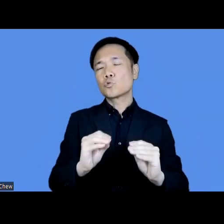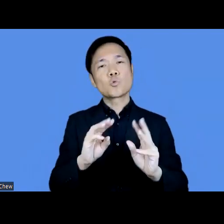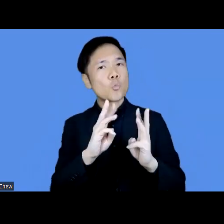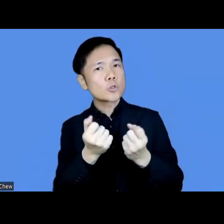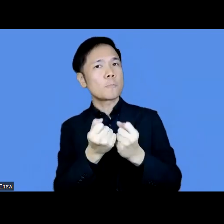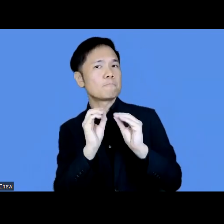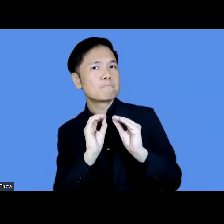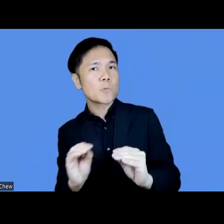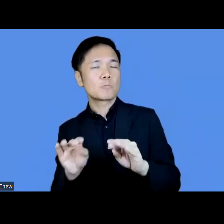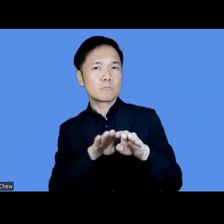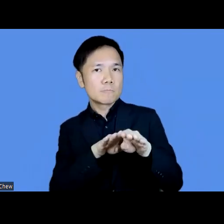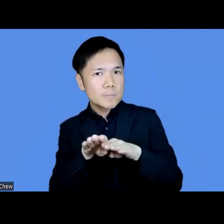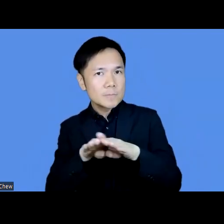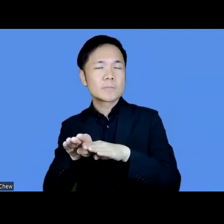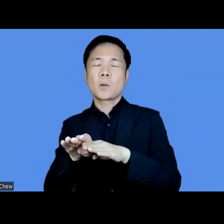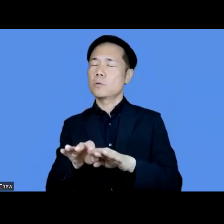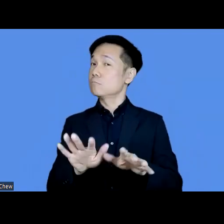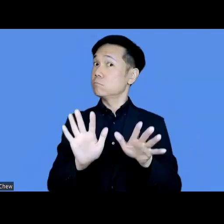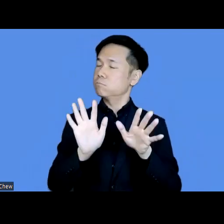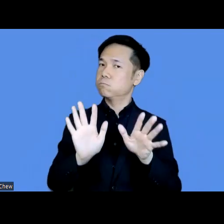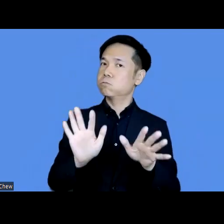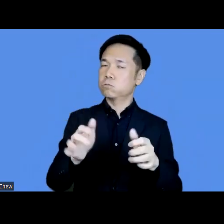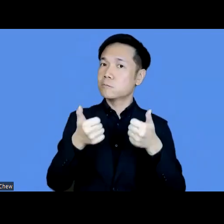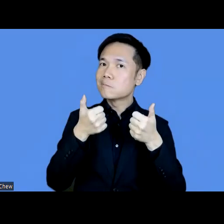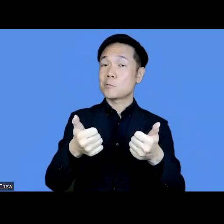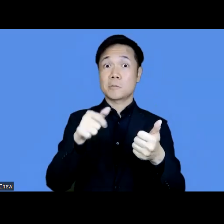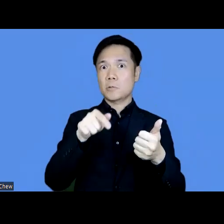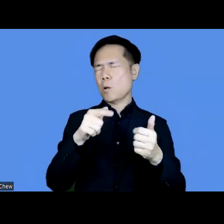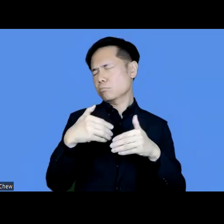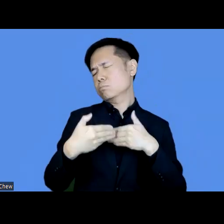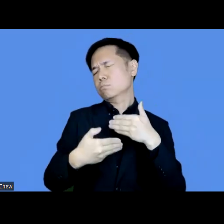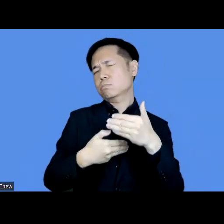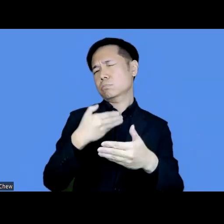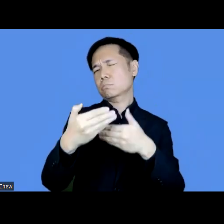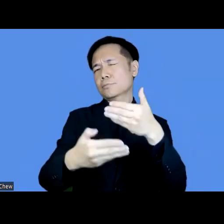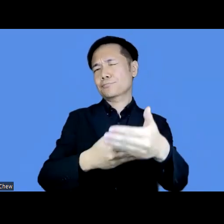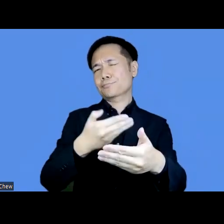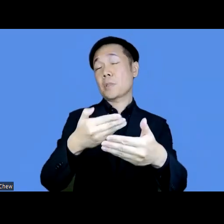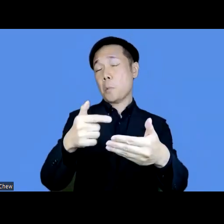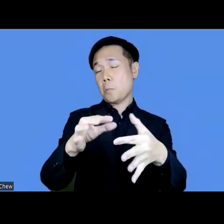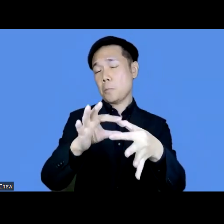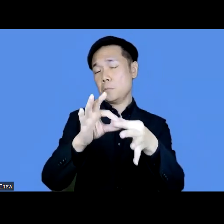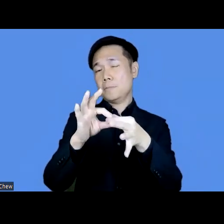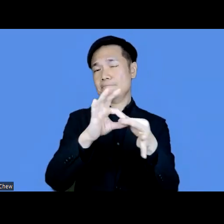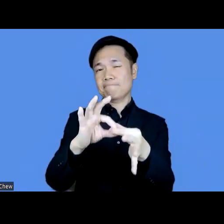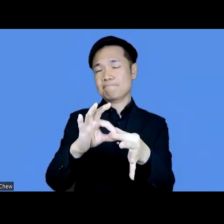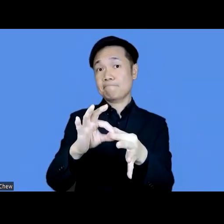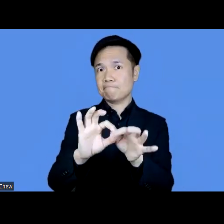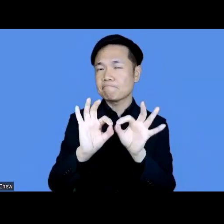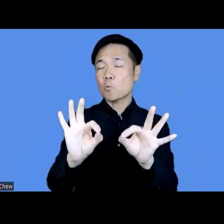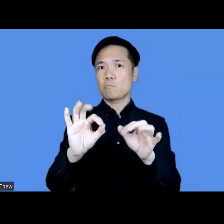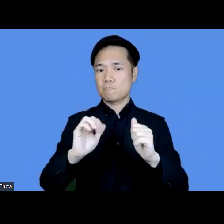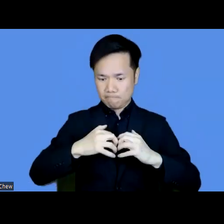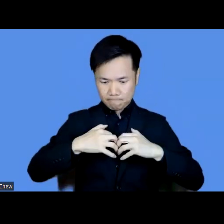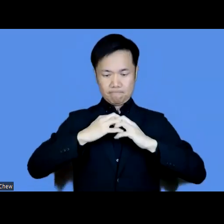cetera. So that is a good example of how partnership can be effective if they are well set up